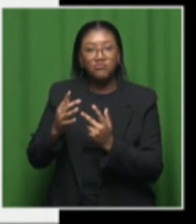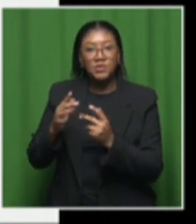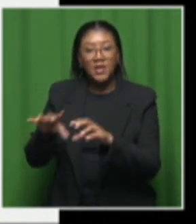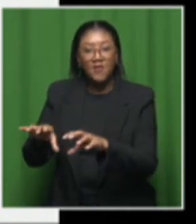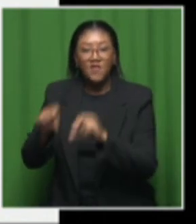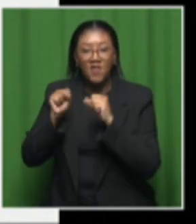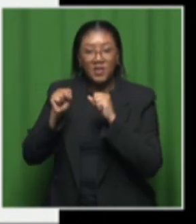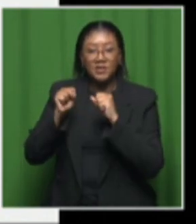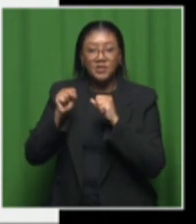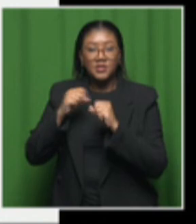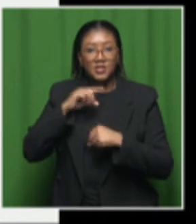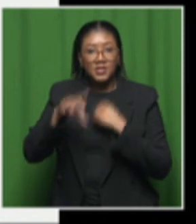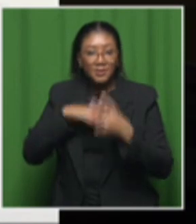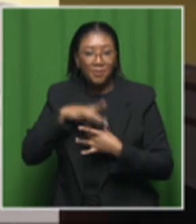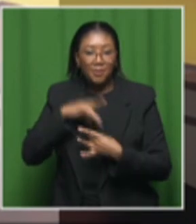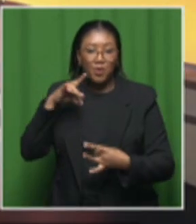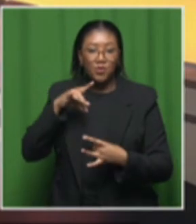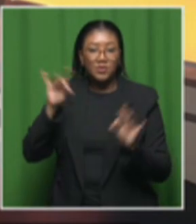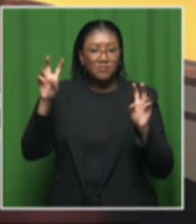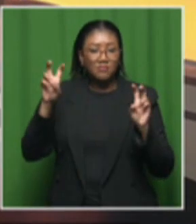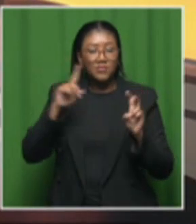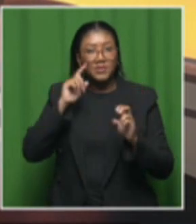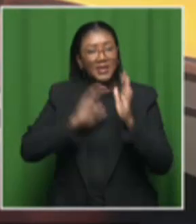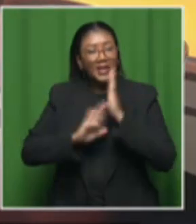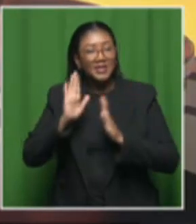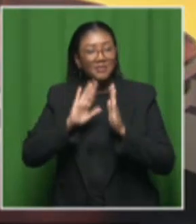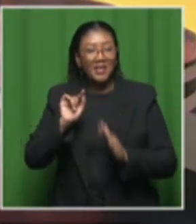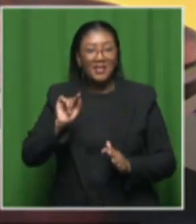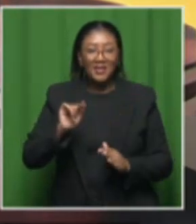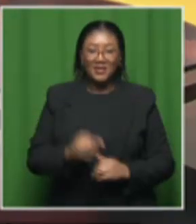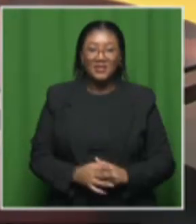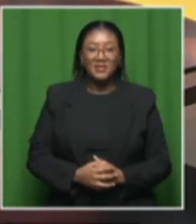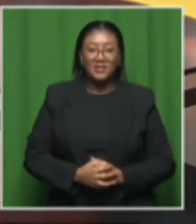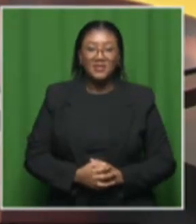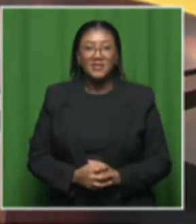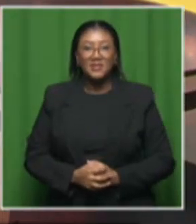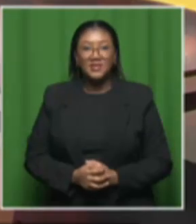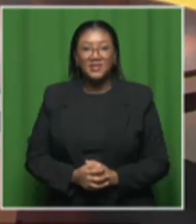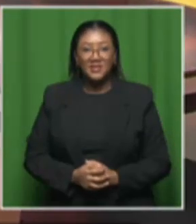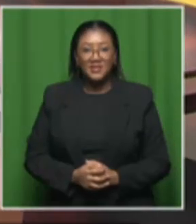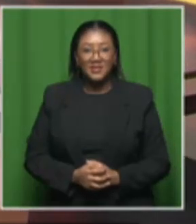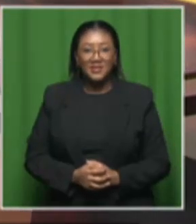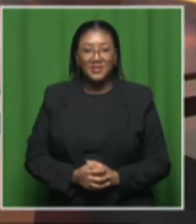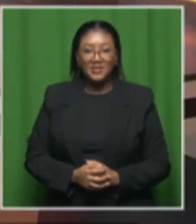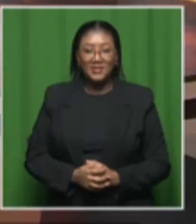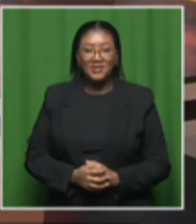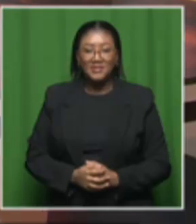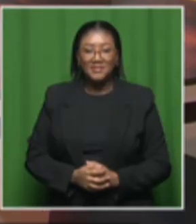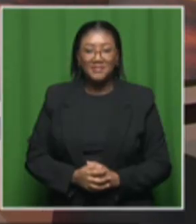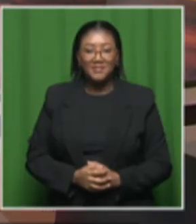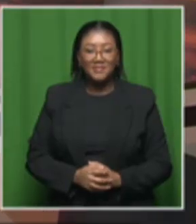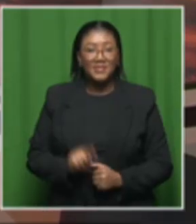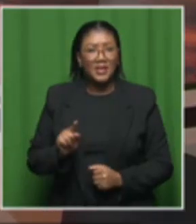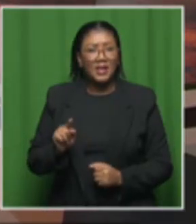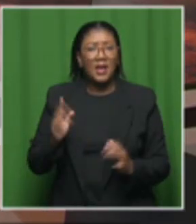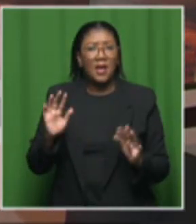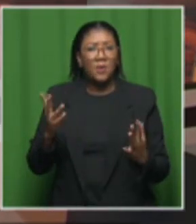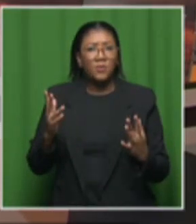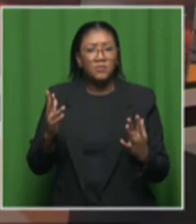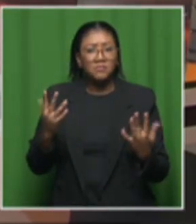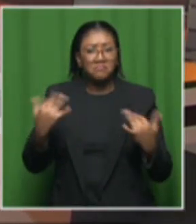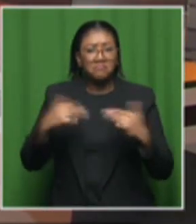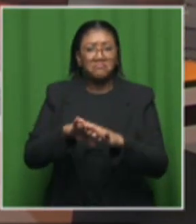the influences. Tell us a little bit more about the process on that front, how it was weaved, incorporated into what's